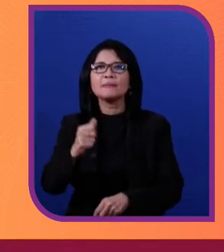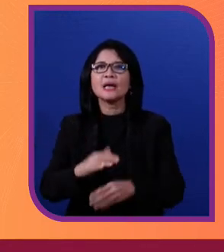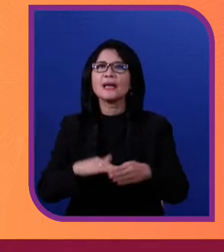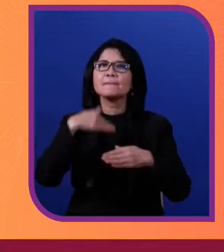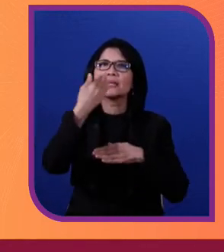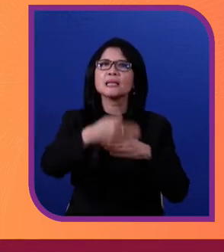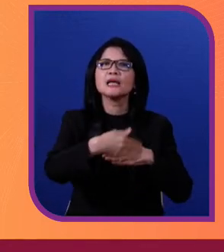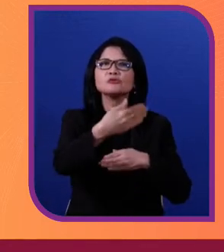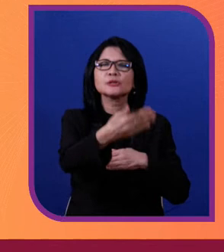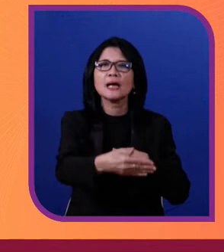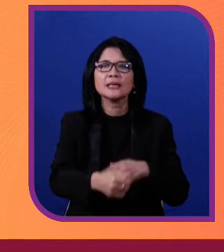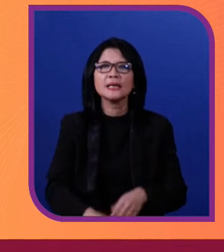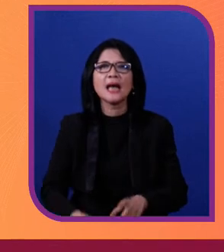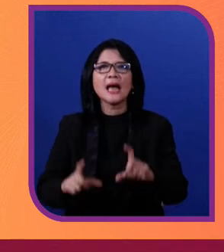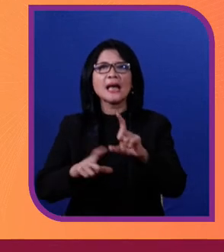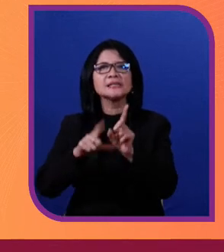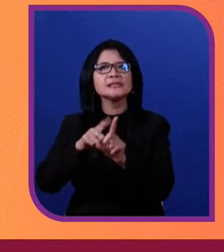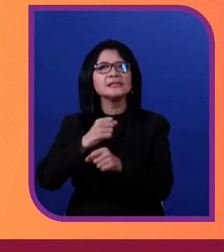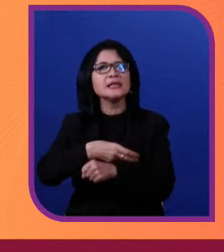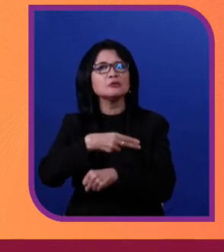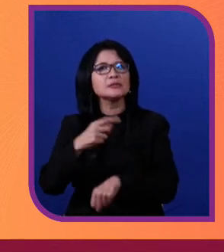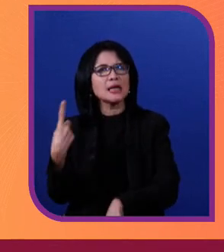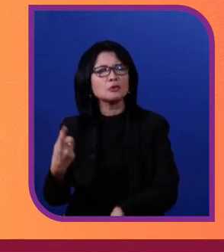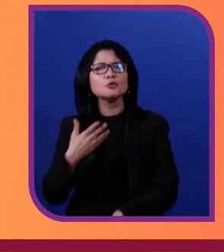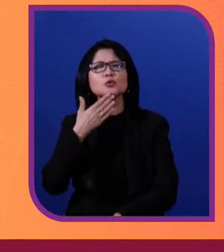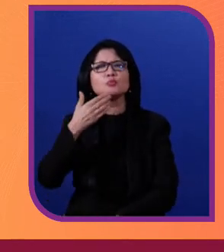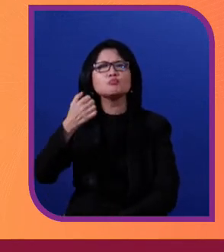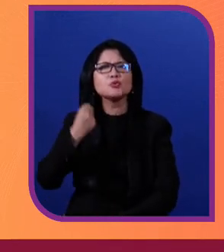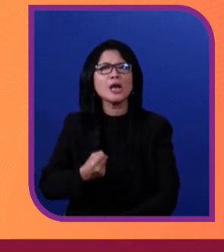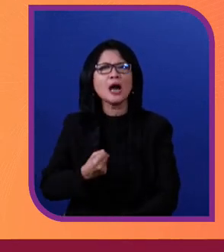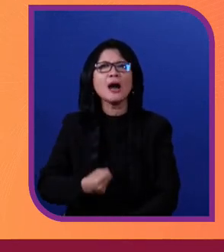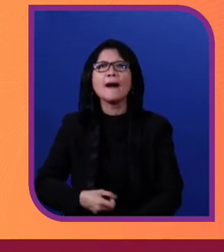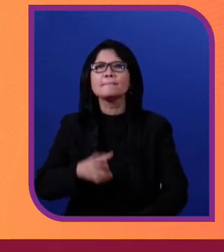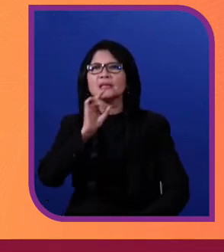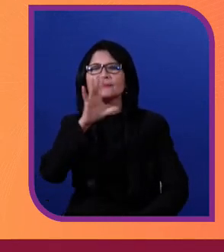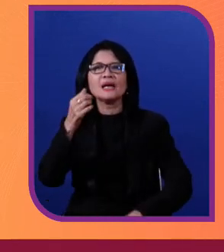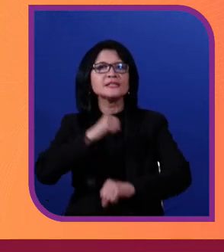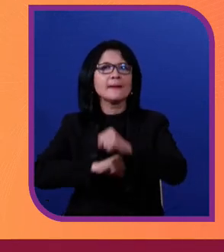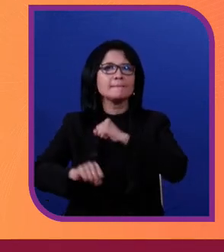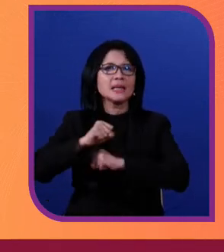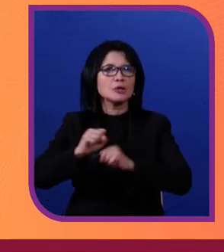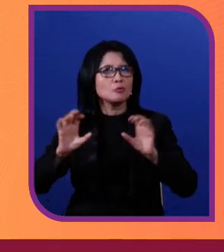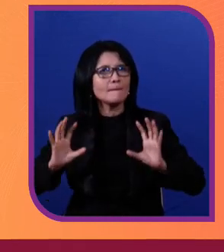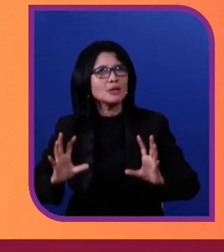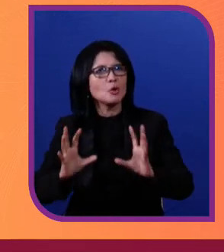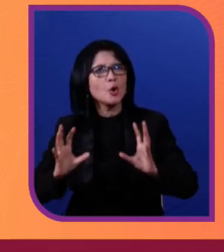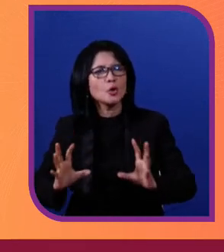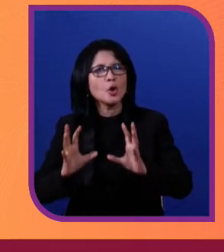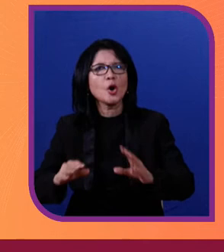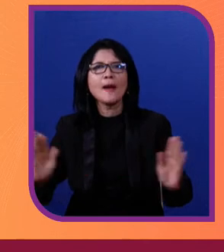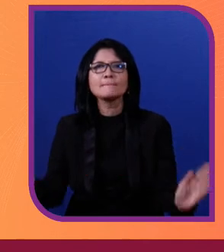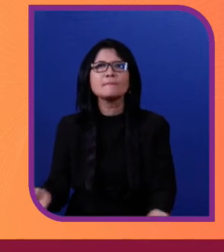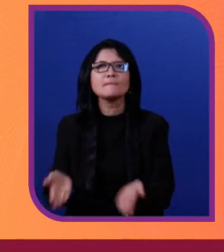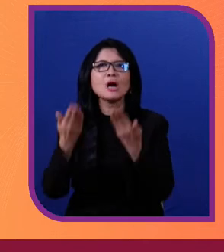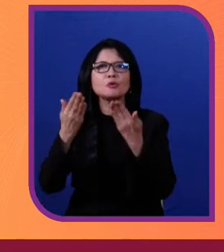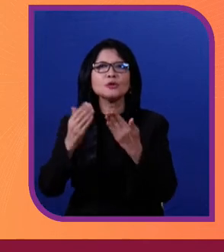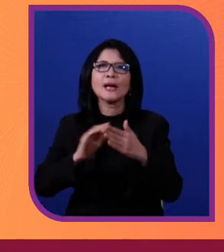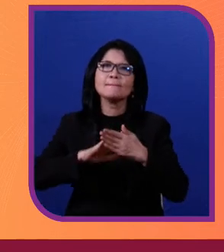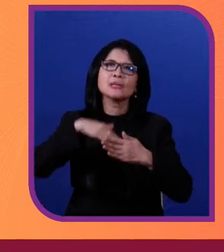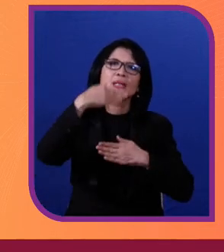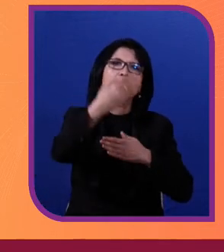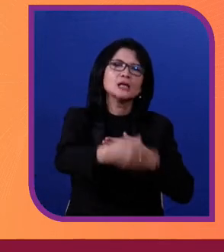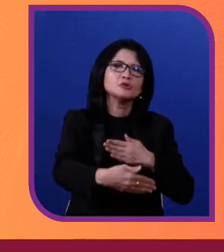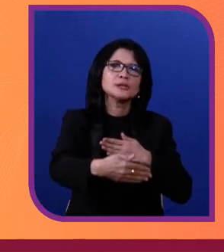episode 2 English the site with in the country of Indonesia